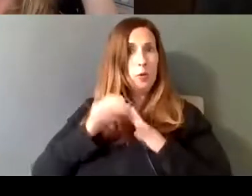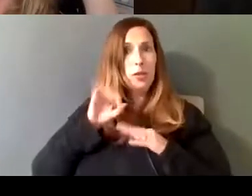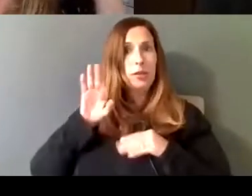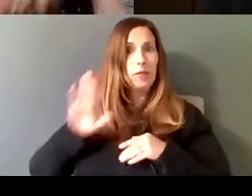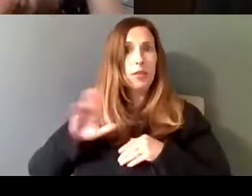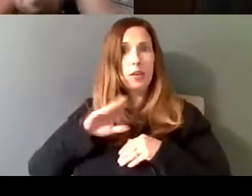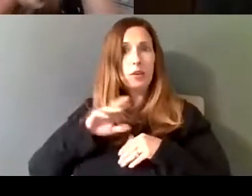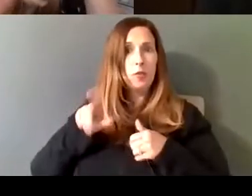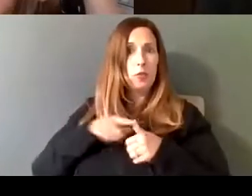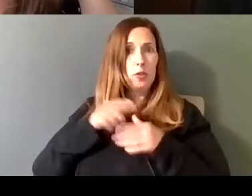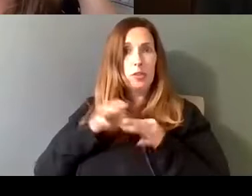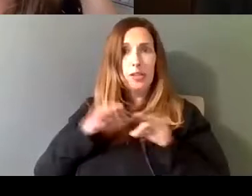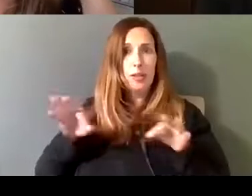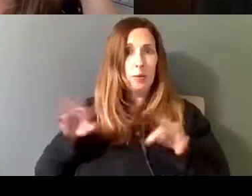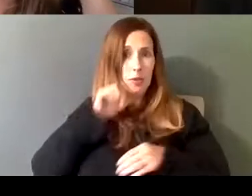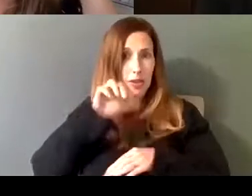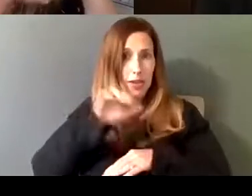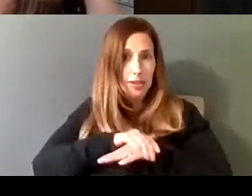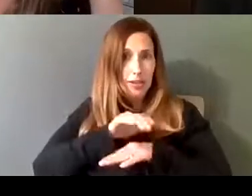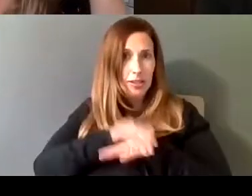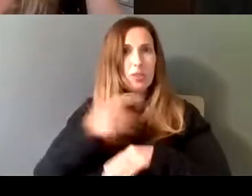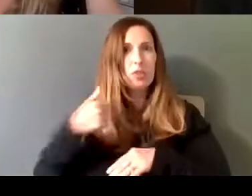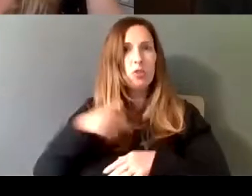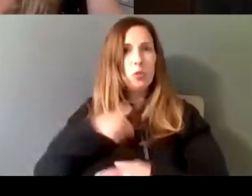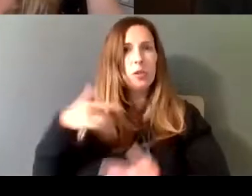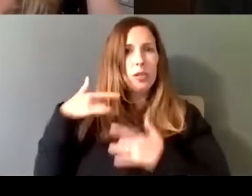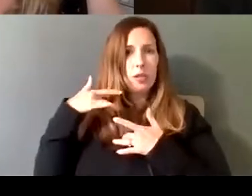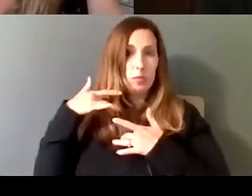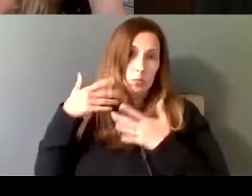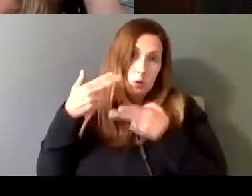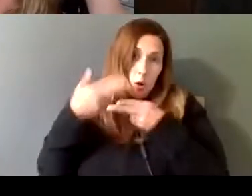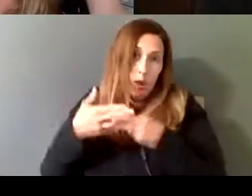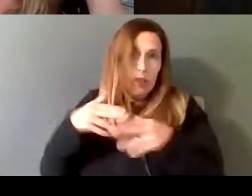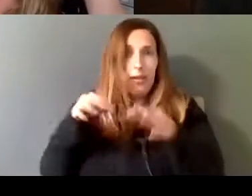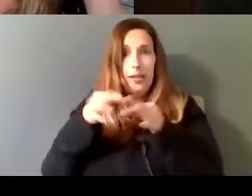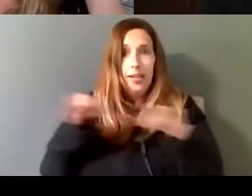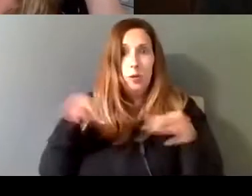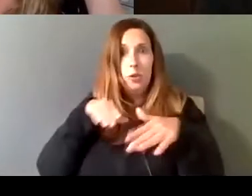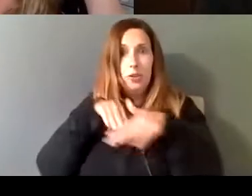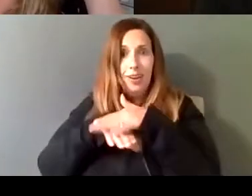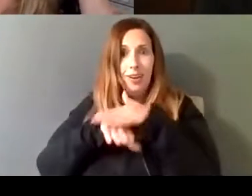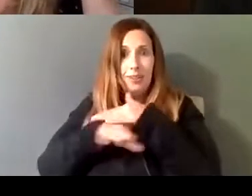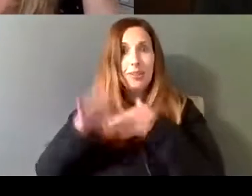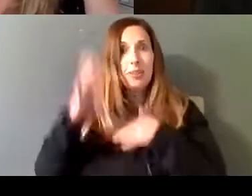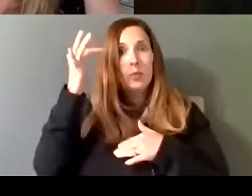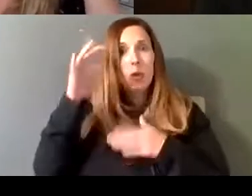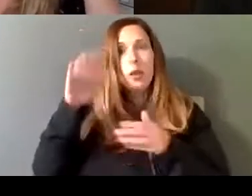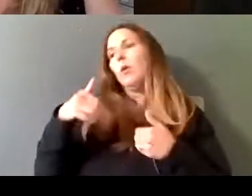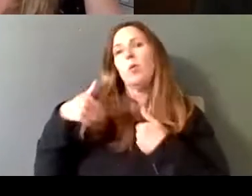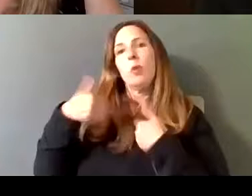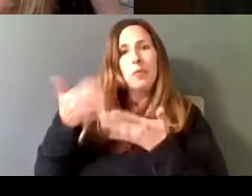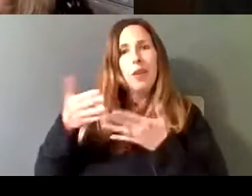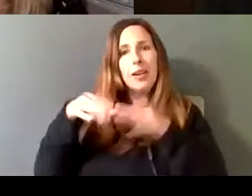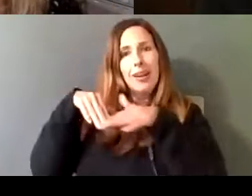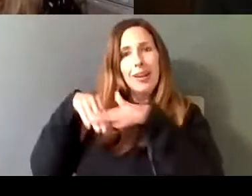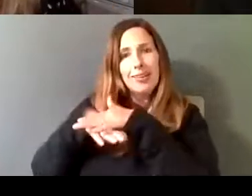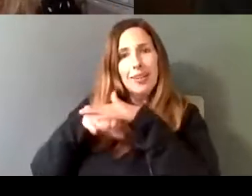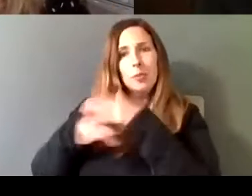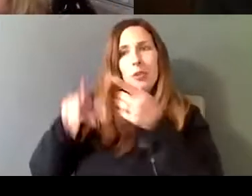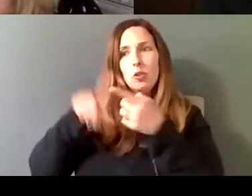English. We commonly refer to this as language access because we're providing accessibility to resources through